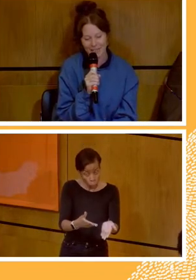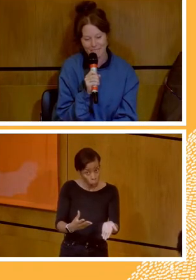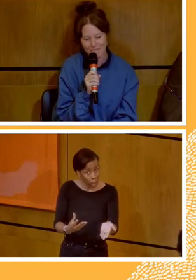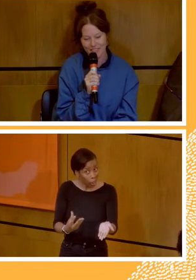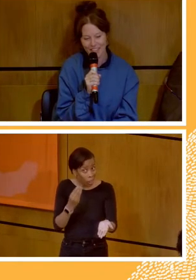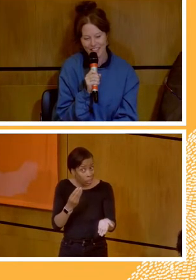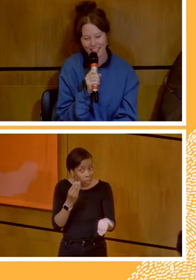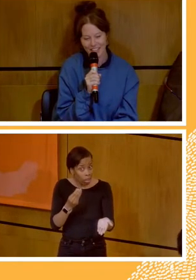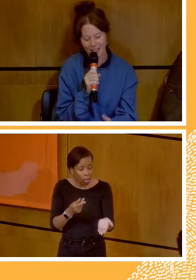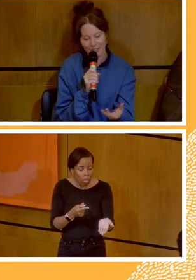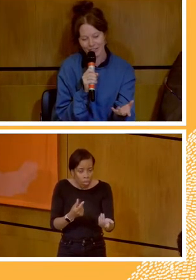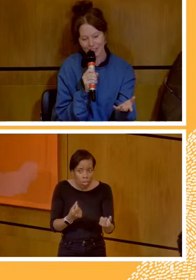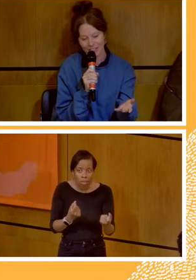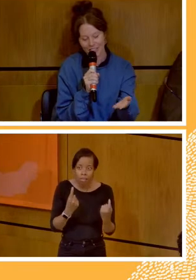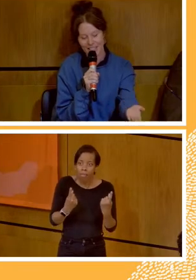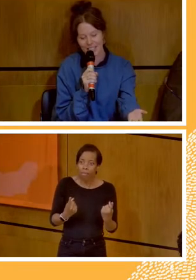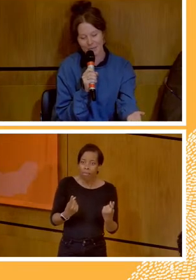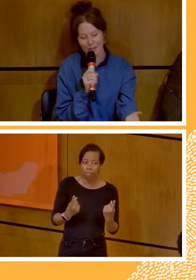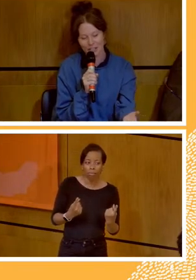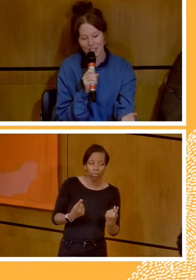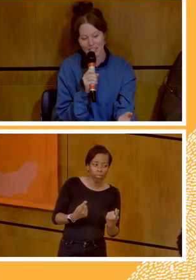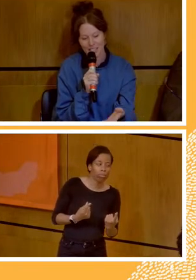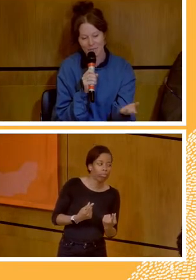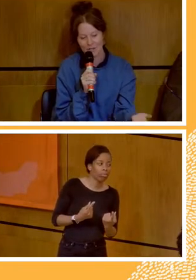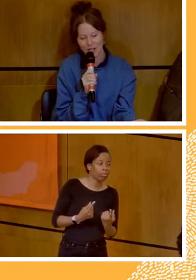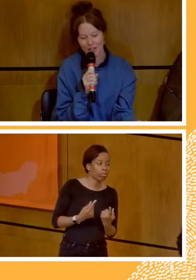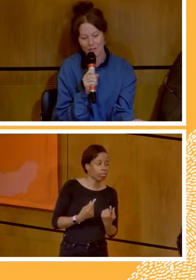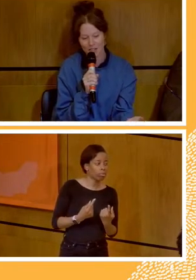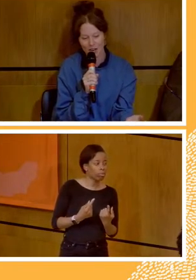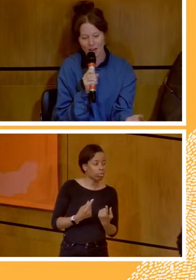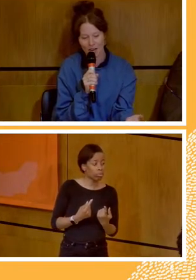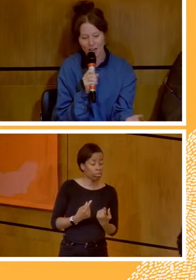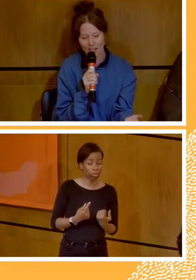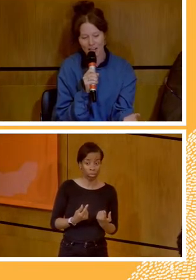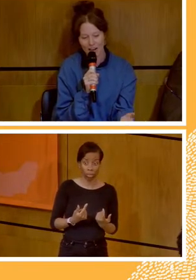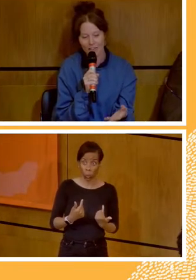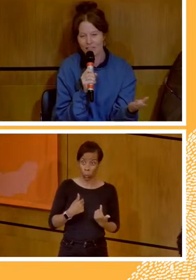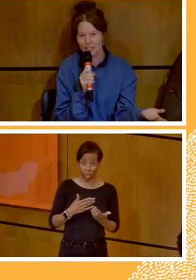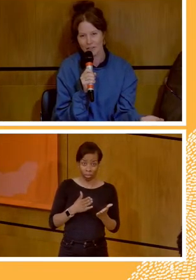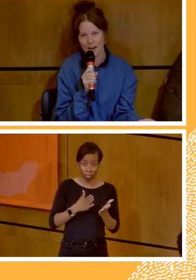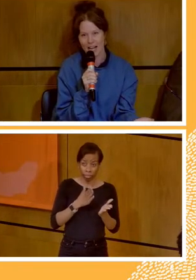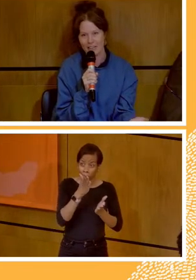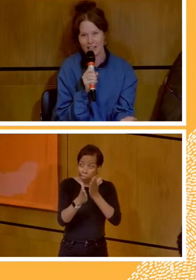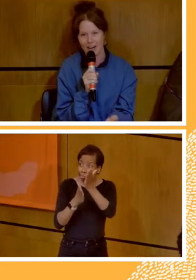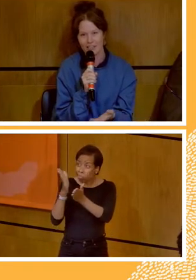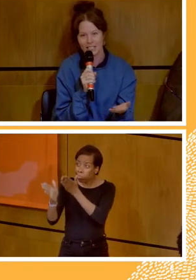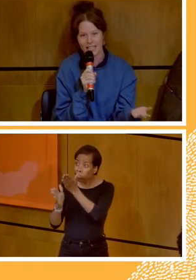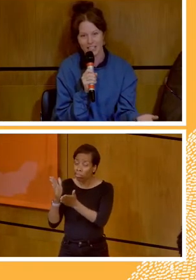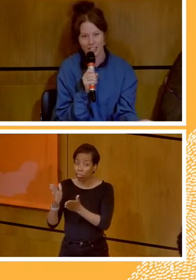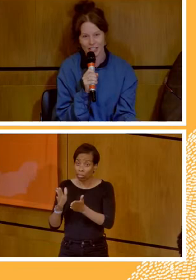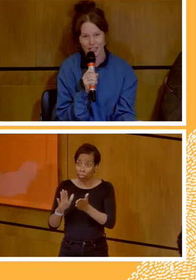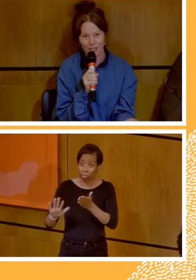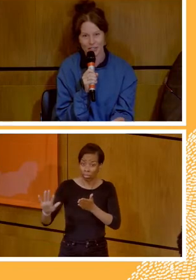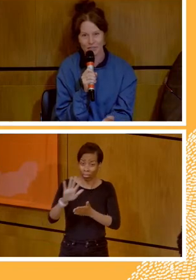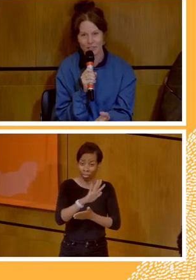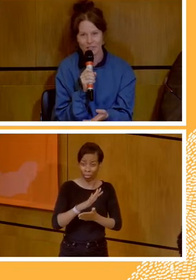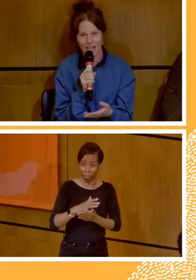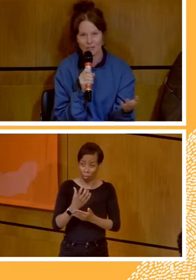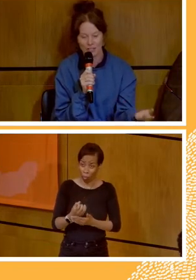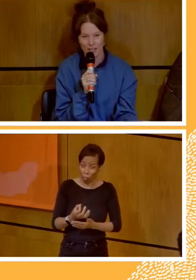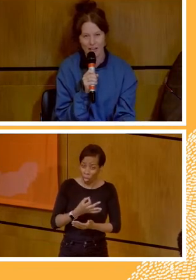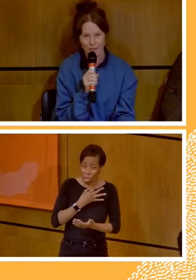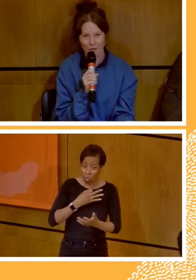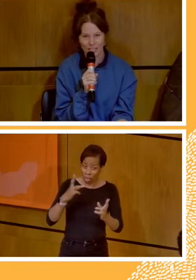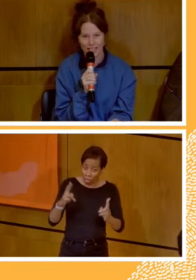these you know, these experiences in themselves are under threat and they are endangered, and